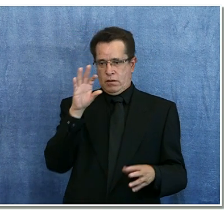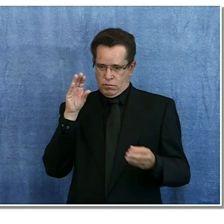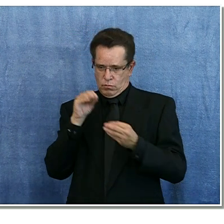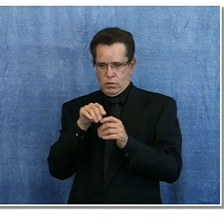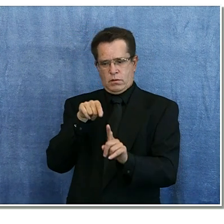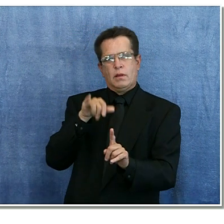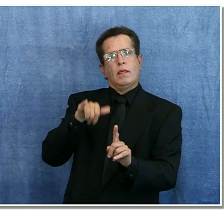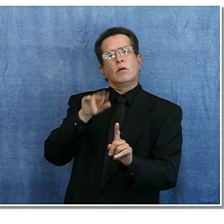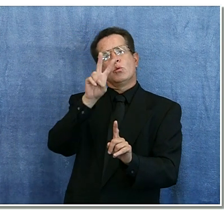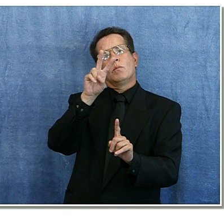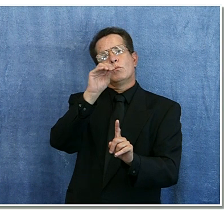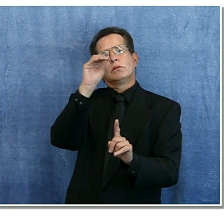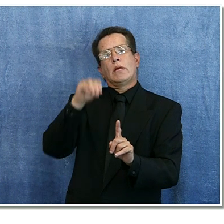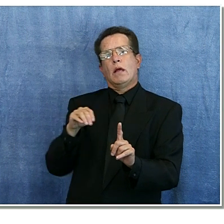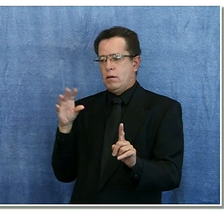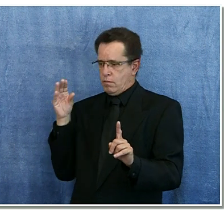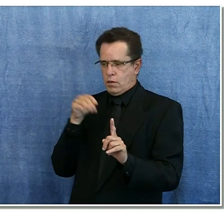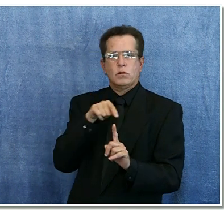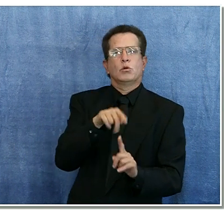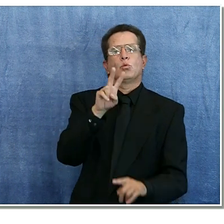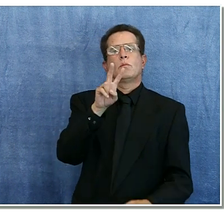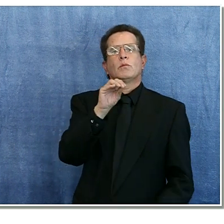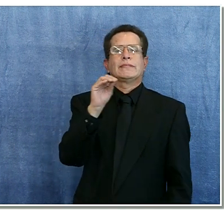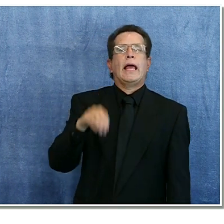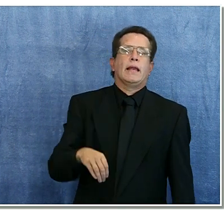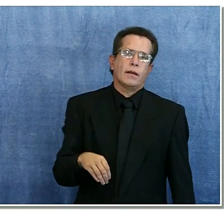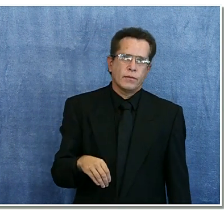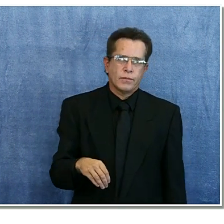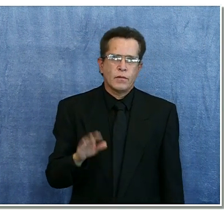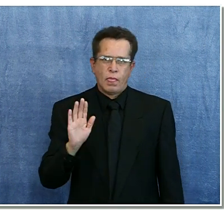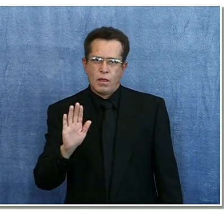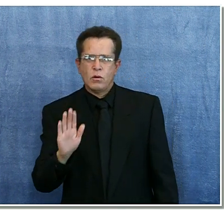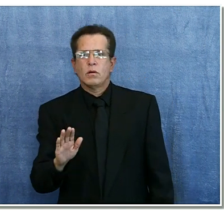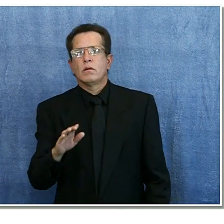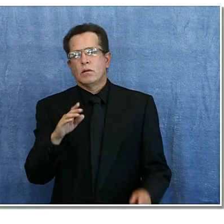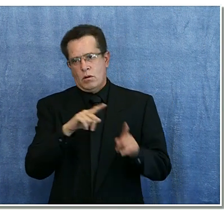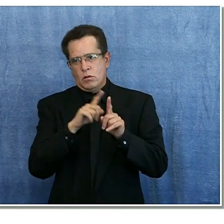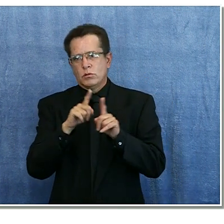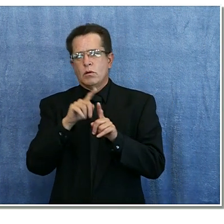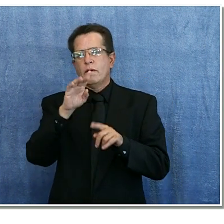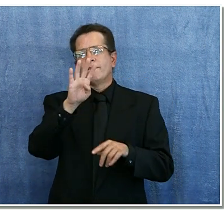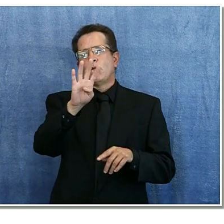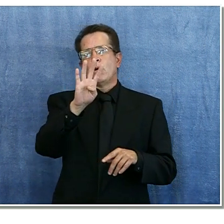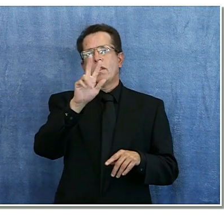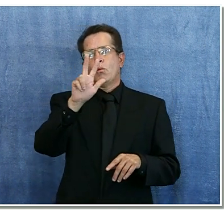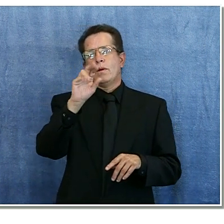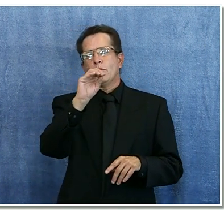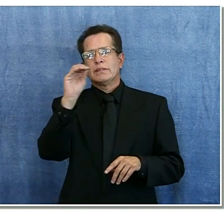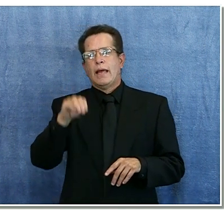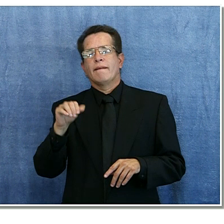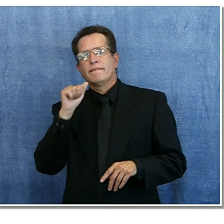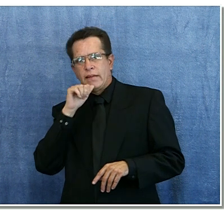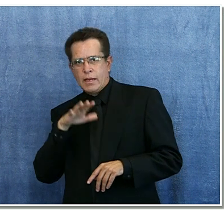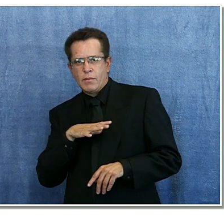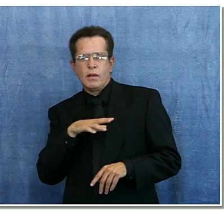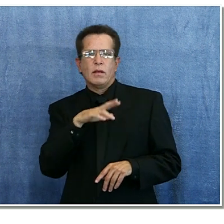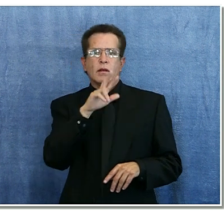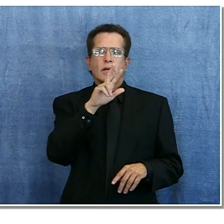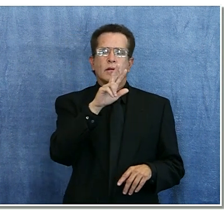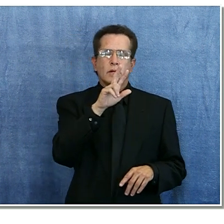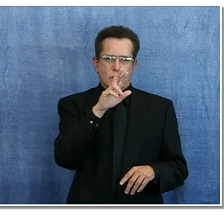2% of the total number of cases. And 250, or 43%, were female,